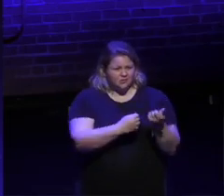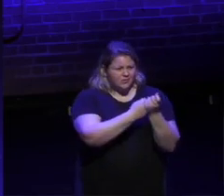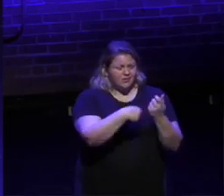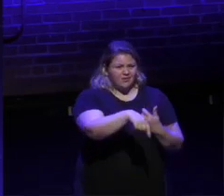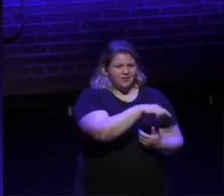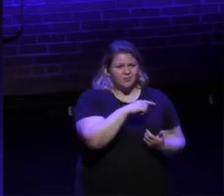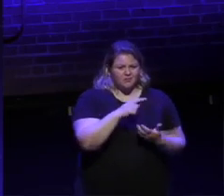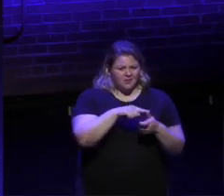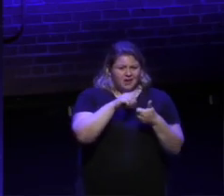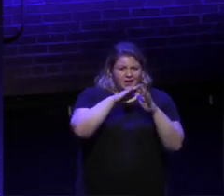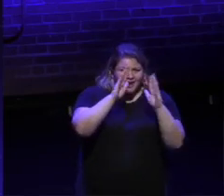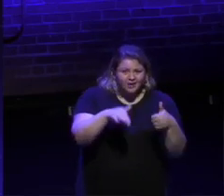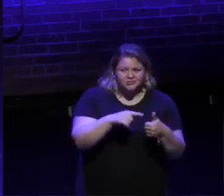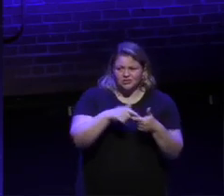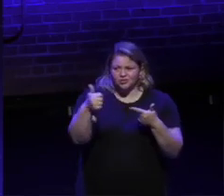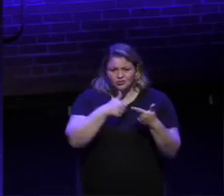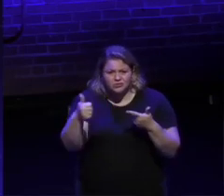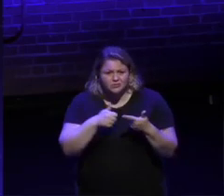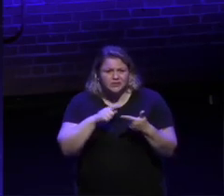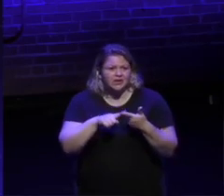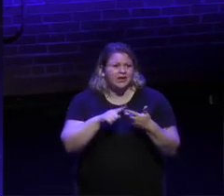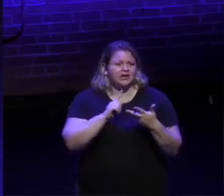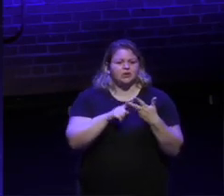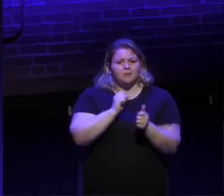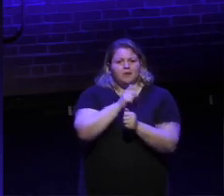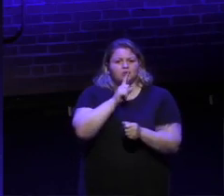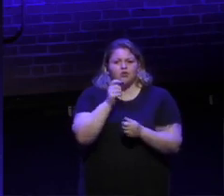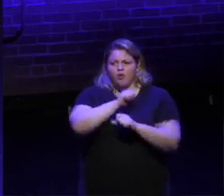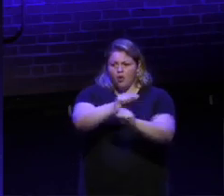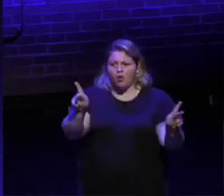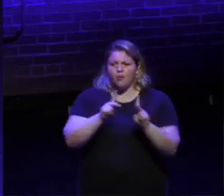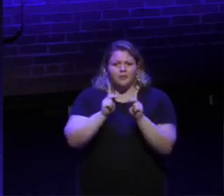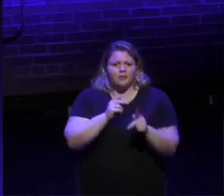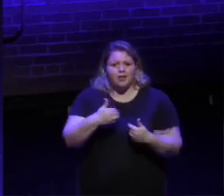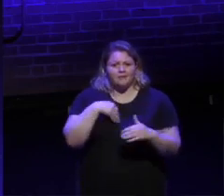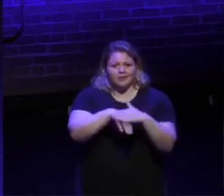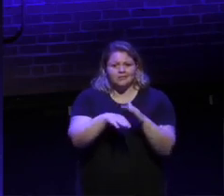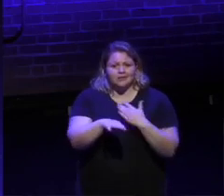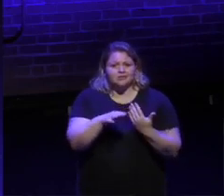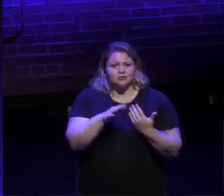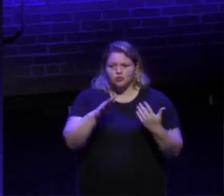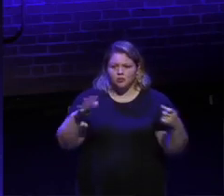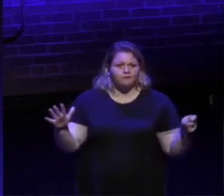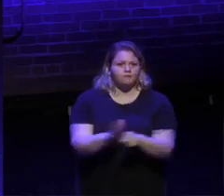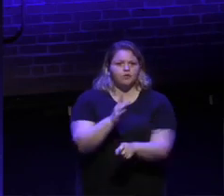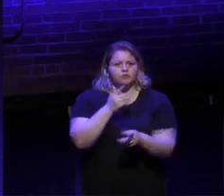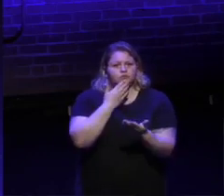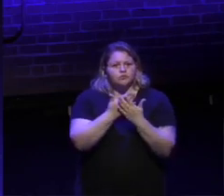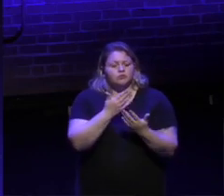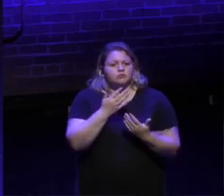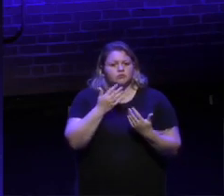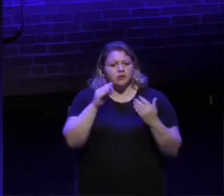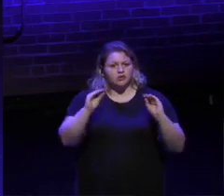our housing is affordable and humane, making sure that every person has access to full education that includes